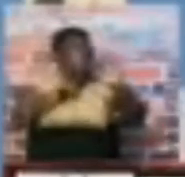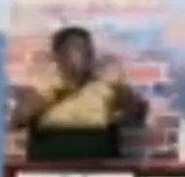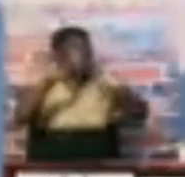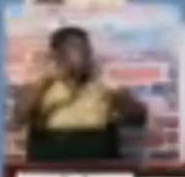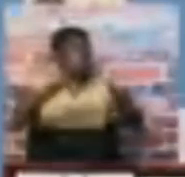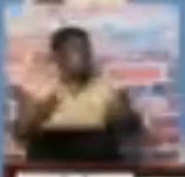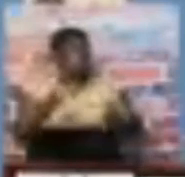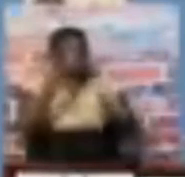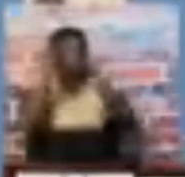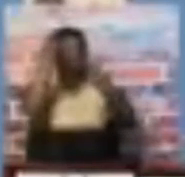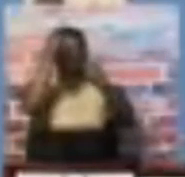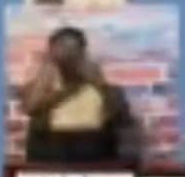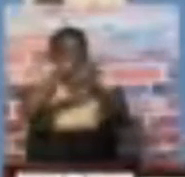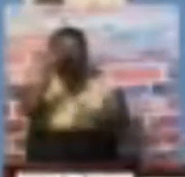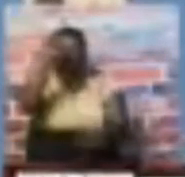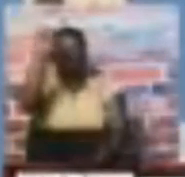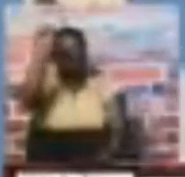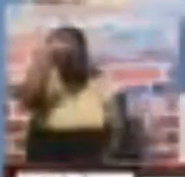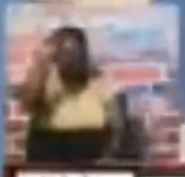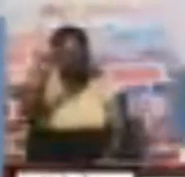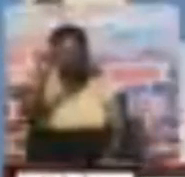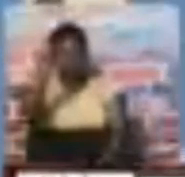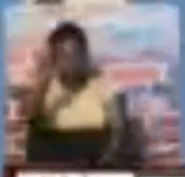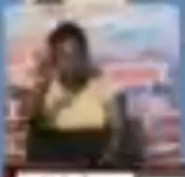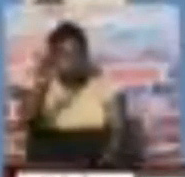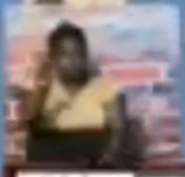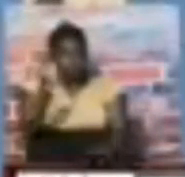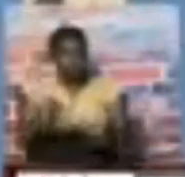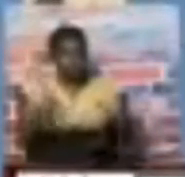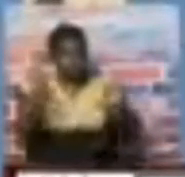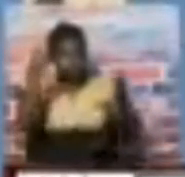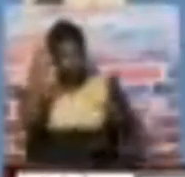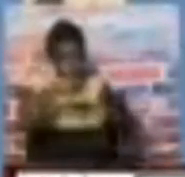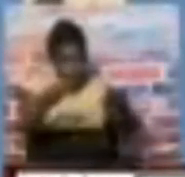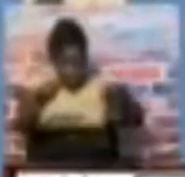to the task force. What Huawei gave me, I give you.